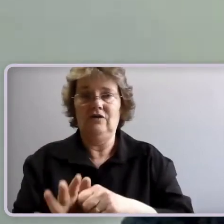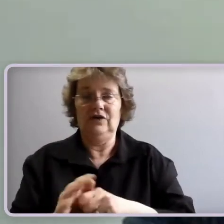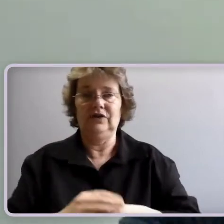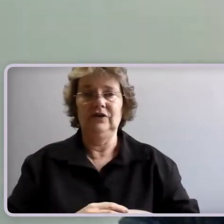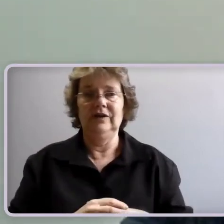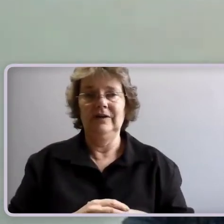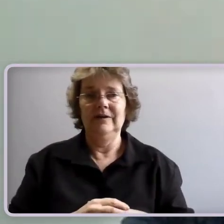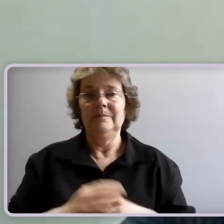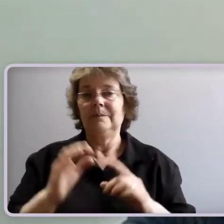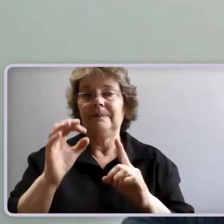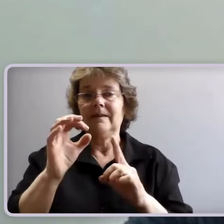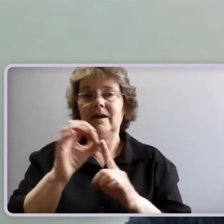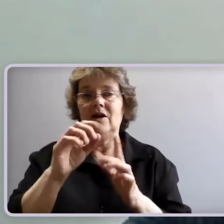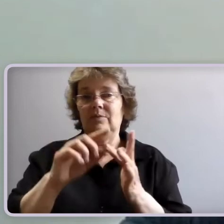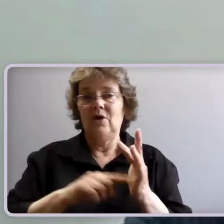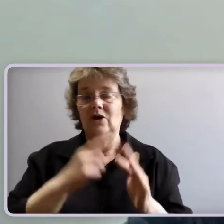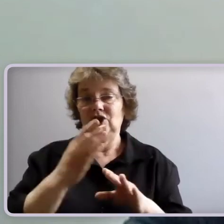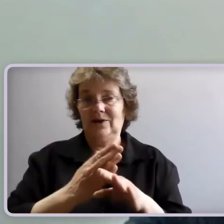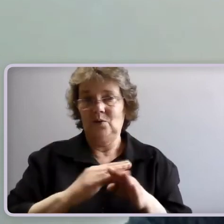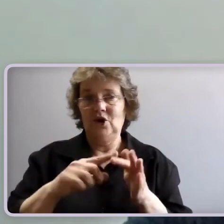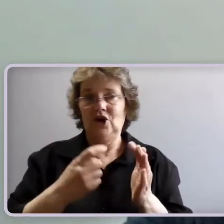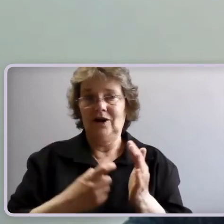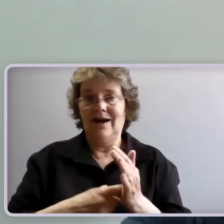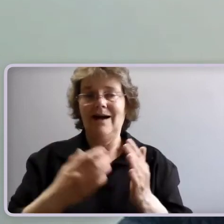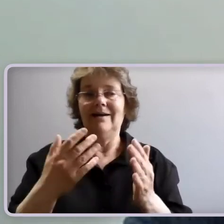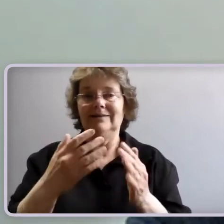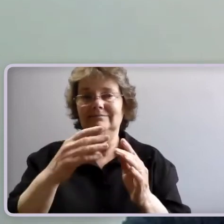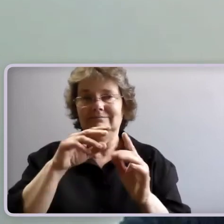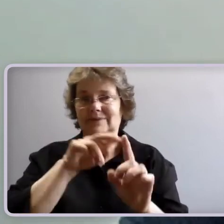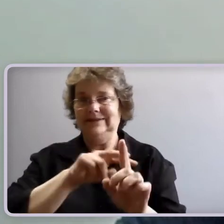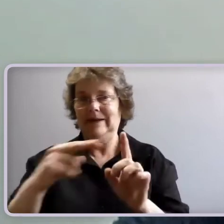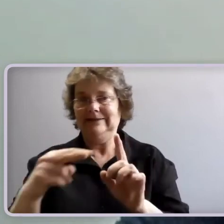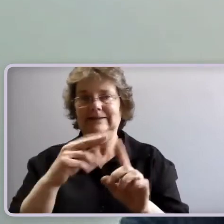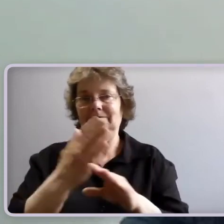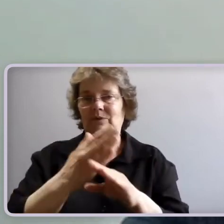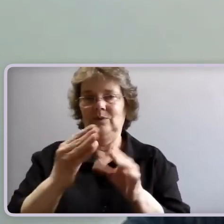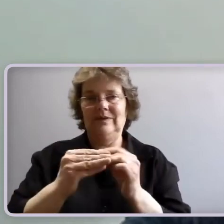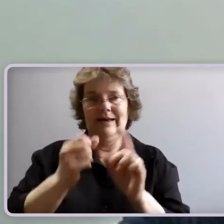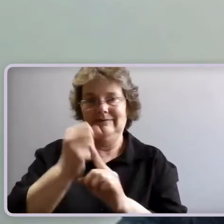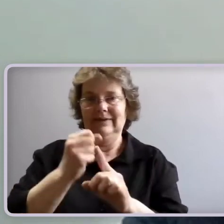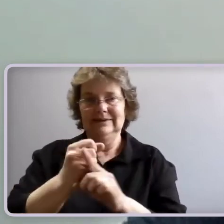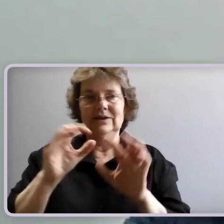workers perspective of working with an advocacy organisation, we've definitely made a